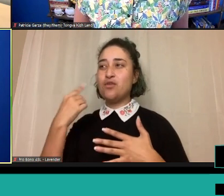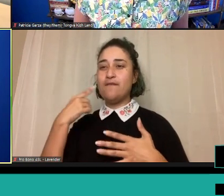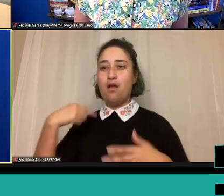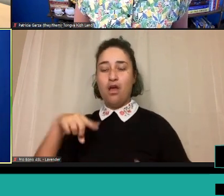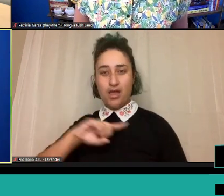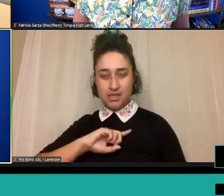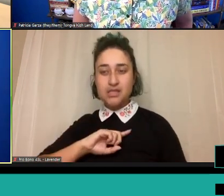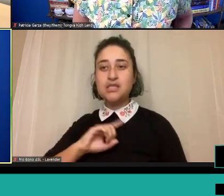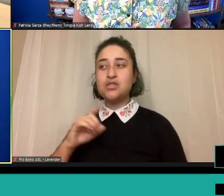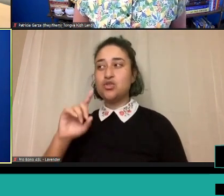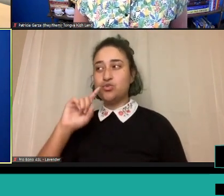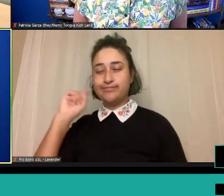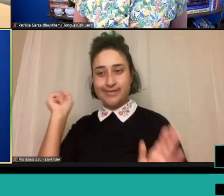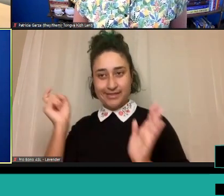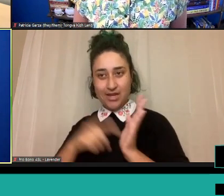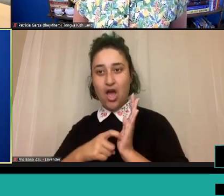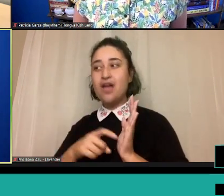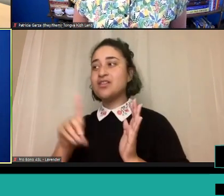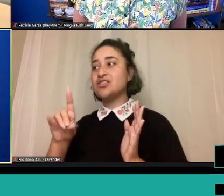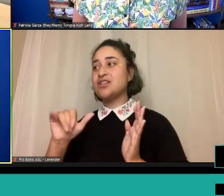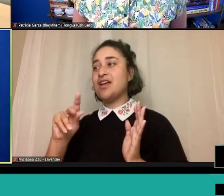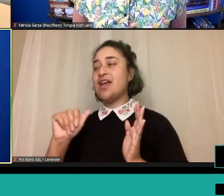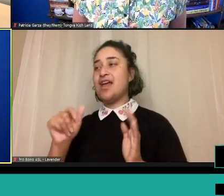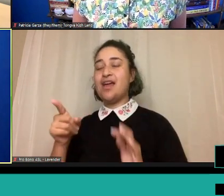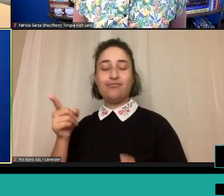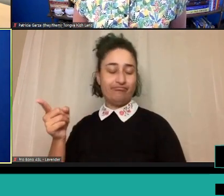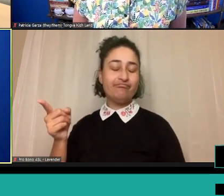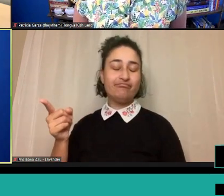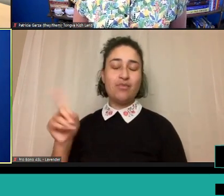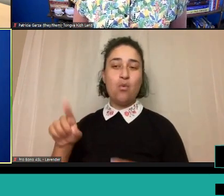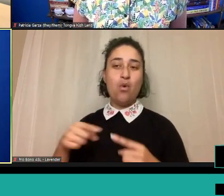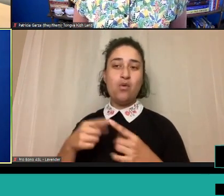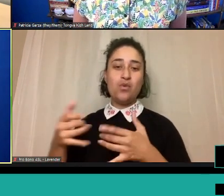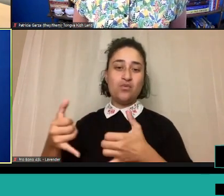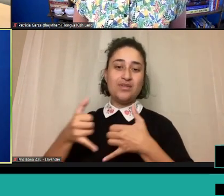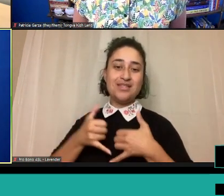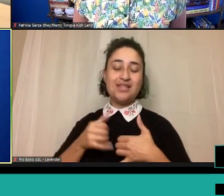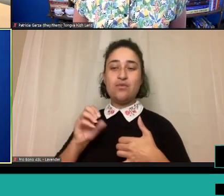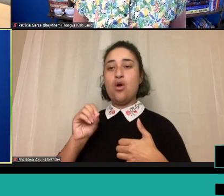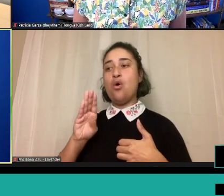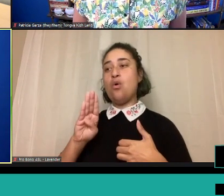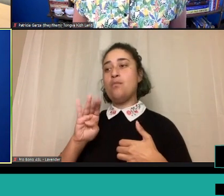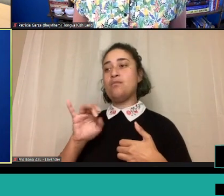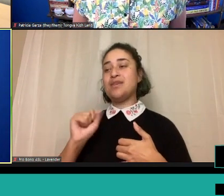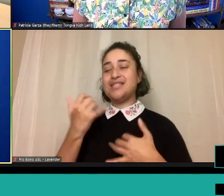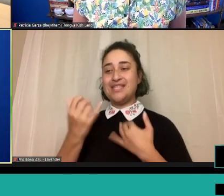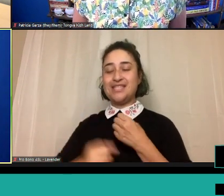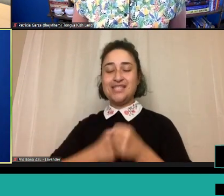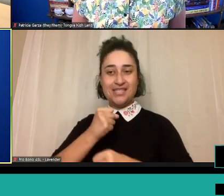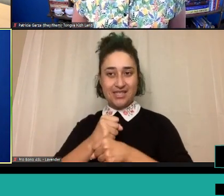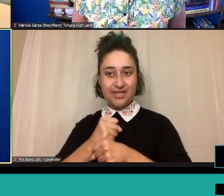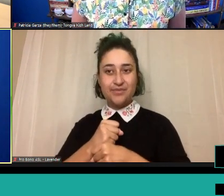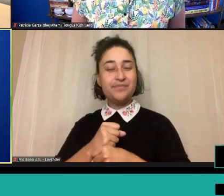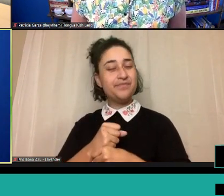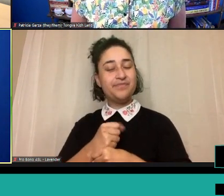to acknowledge Diane when we received the Obies this year. You know,